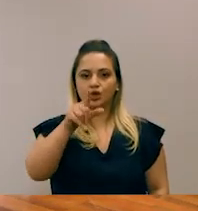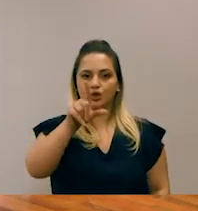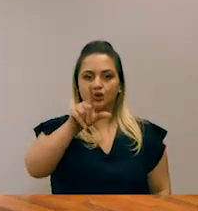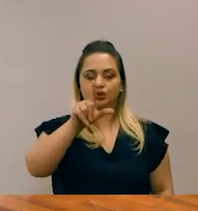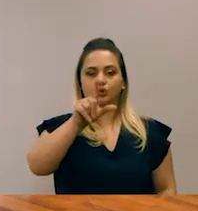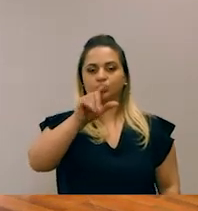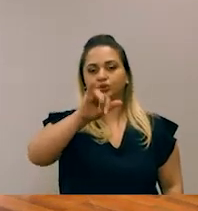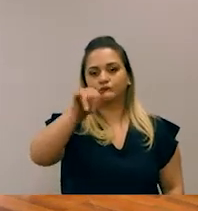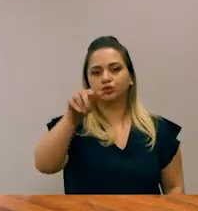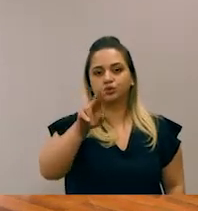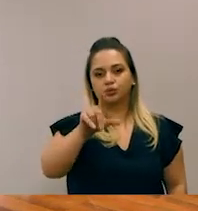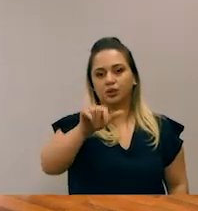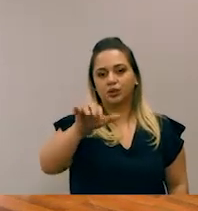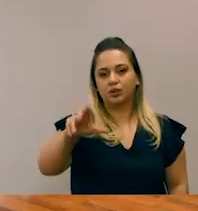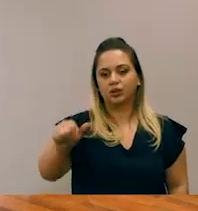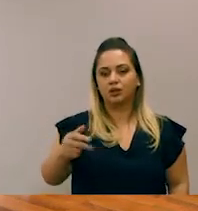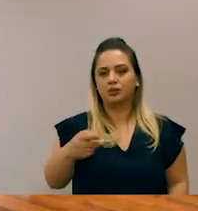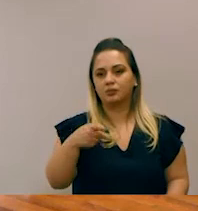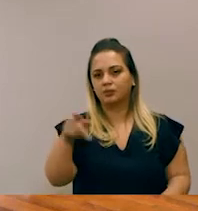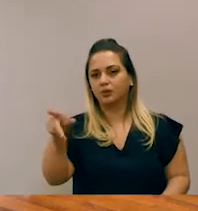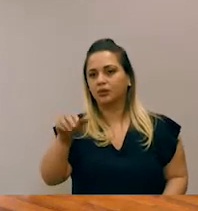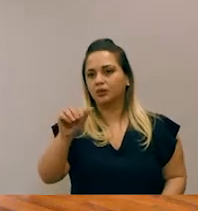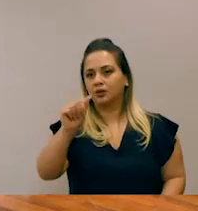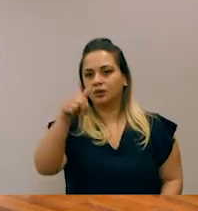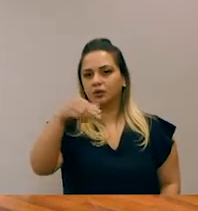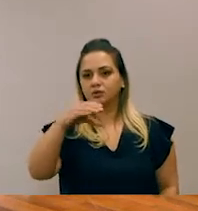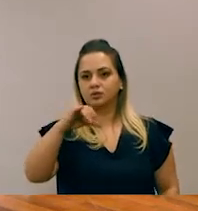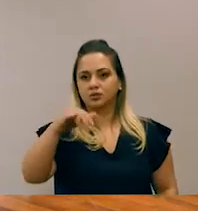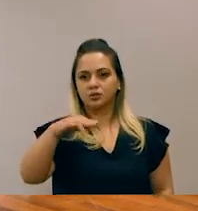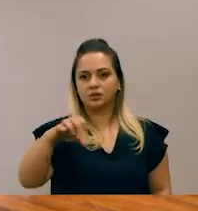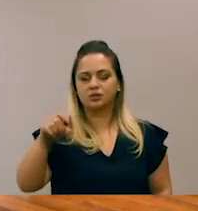There is a question asked by Julia Pobel.